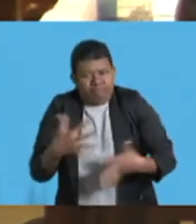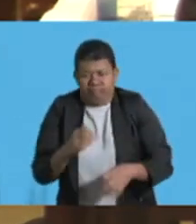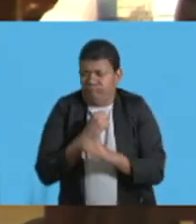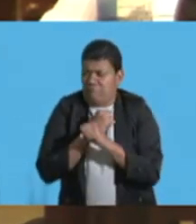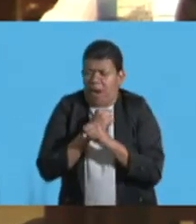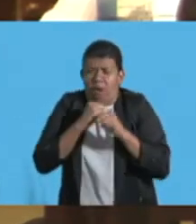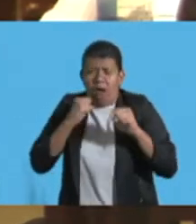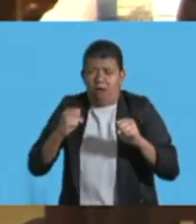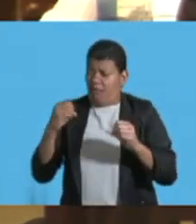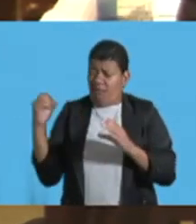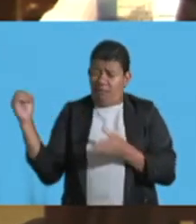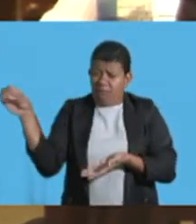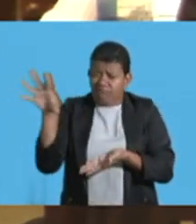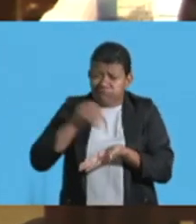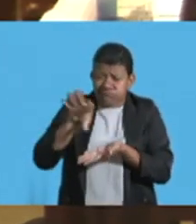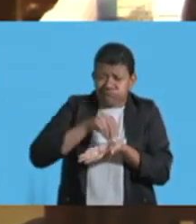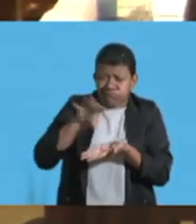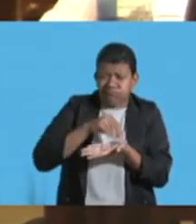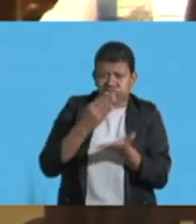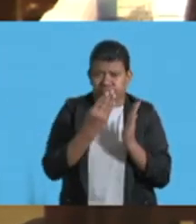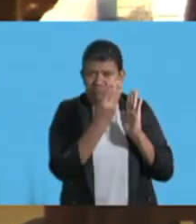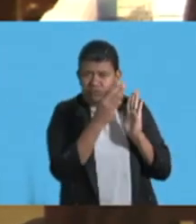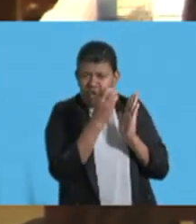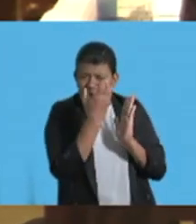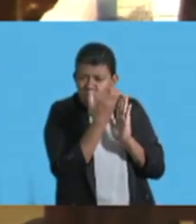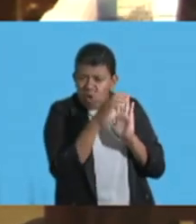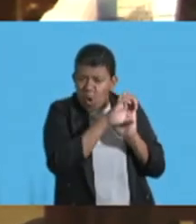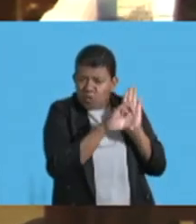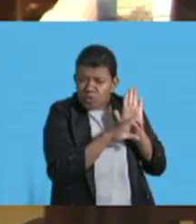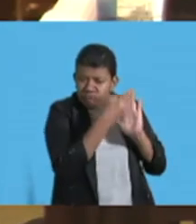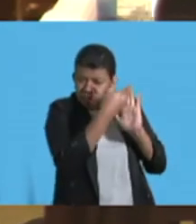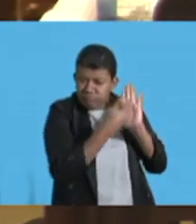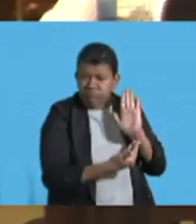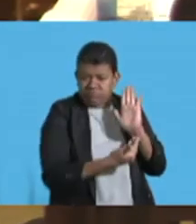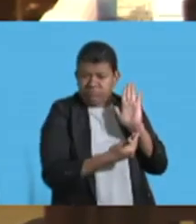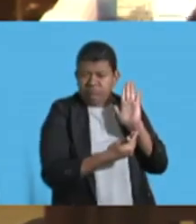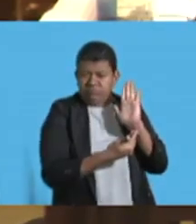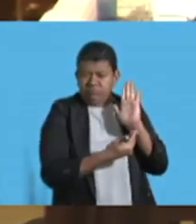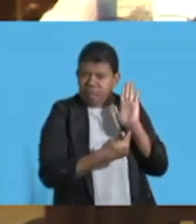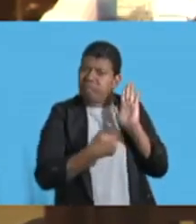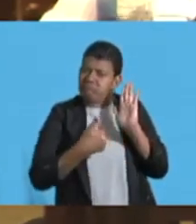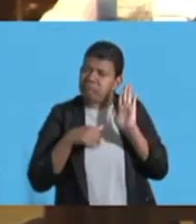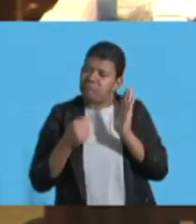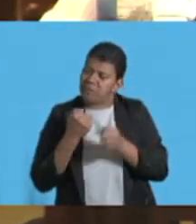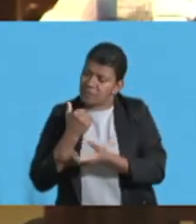a powerful and people's budget, which I, Madam Speaker, support. Thank you, Madam.